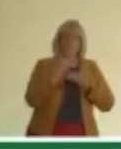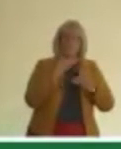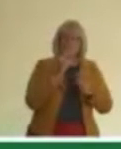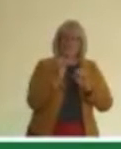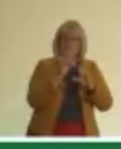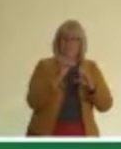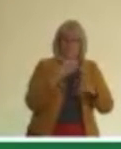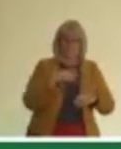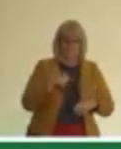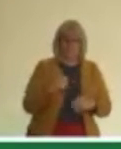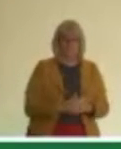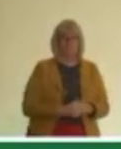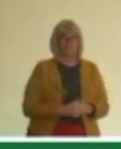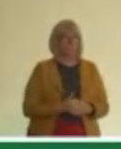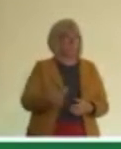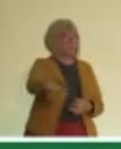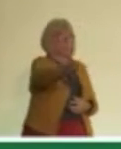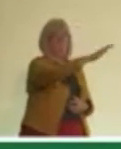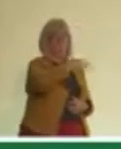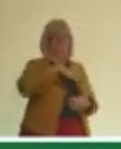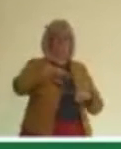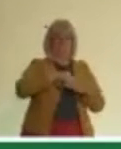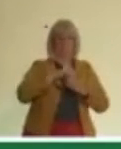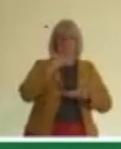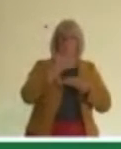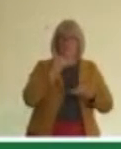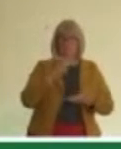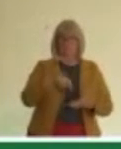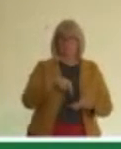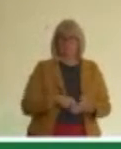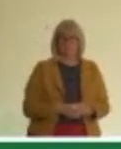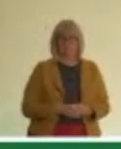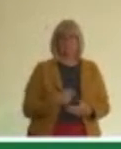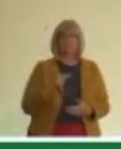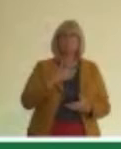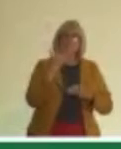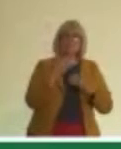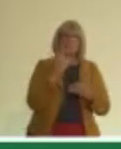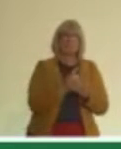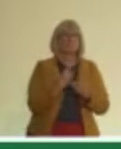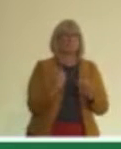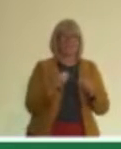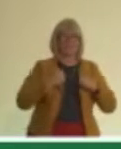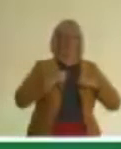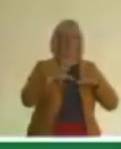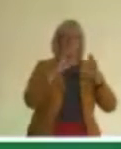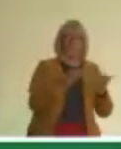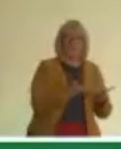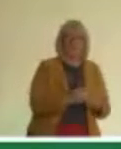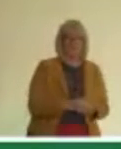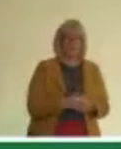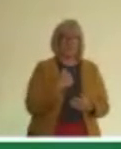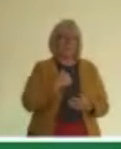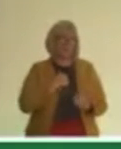all involved in this story. It's a story about our planet, our society, and